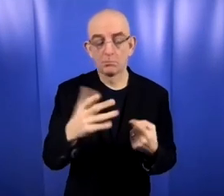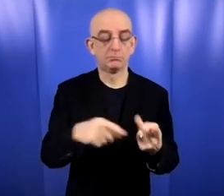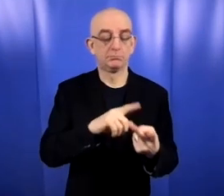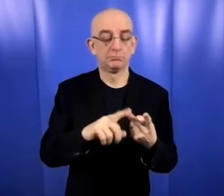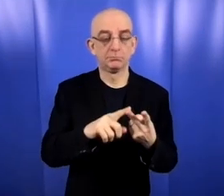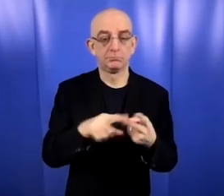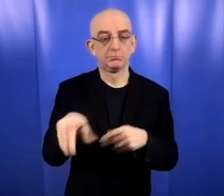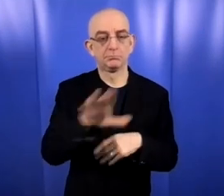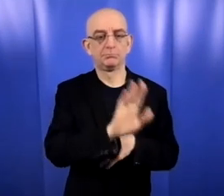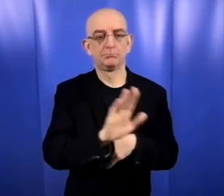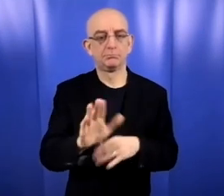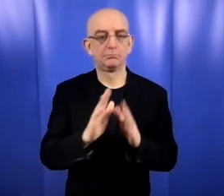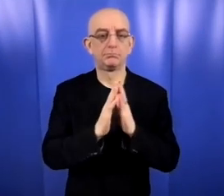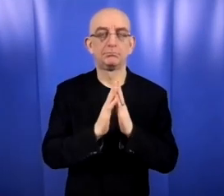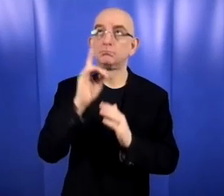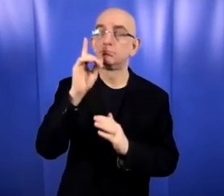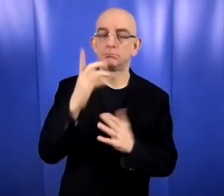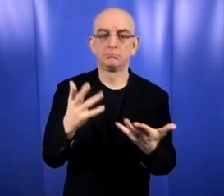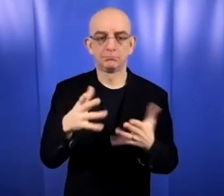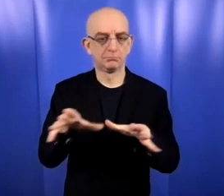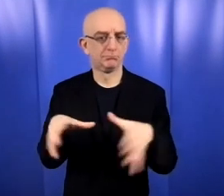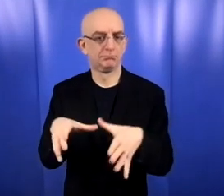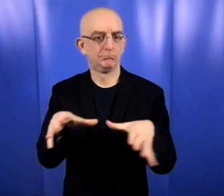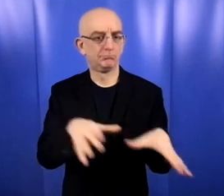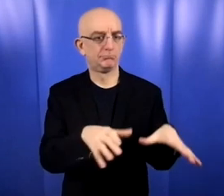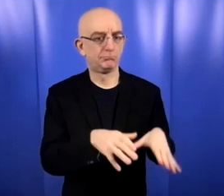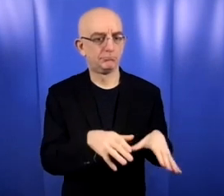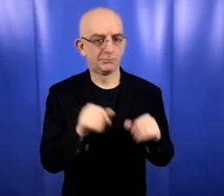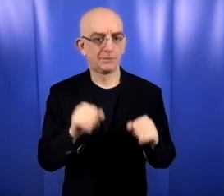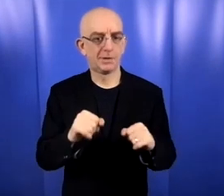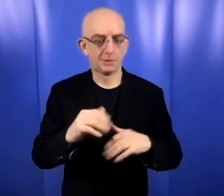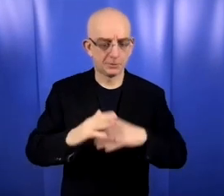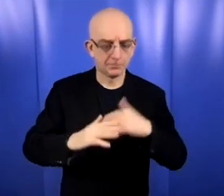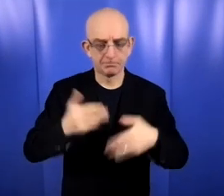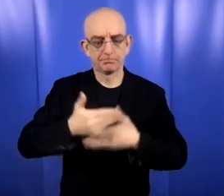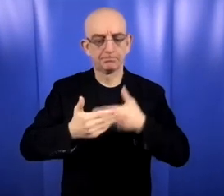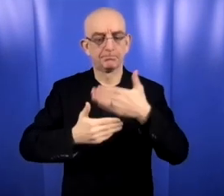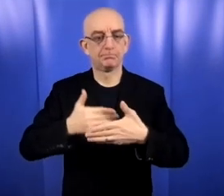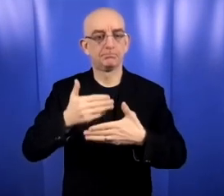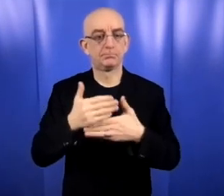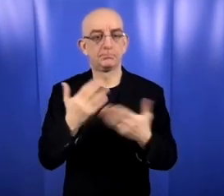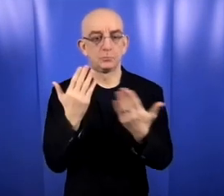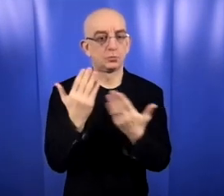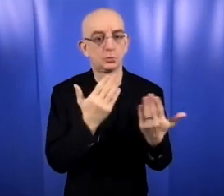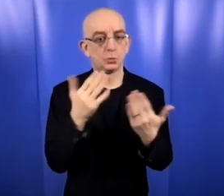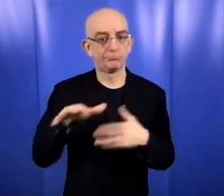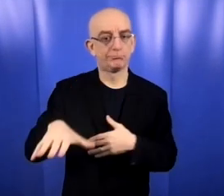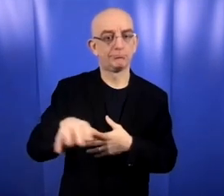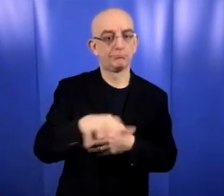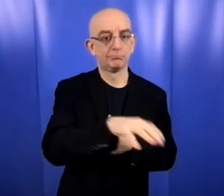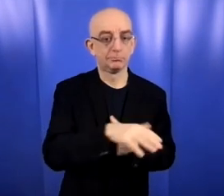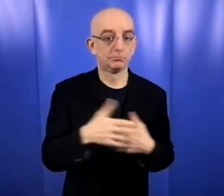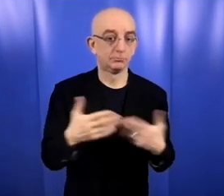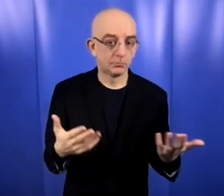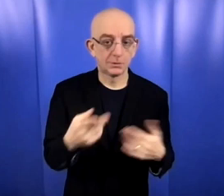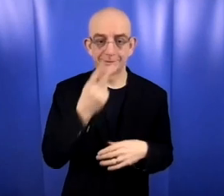now living, so that children can access. Primary school children, I think it's something like 50% of primary school